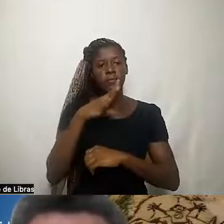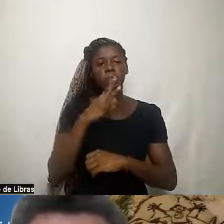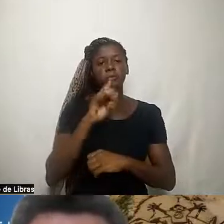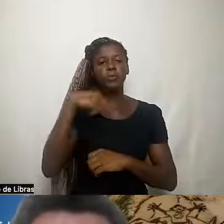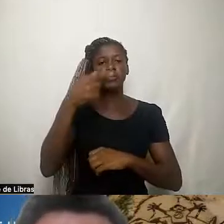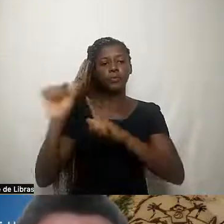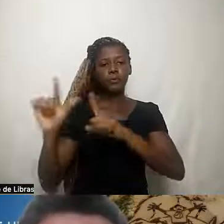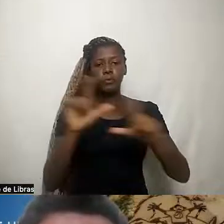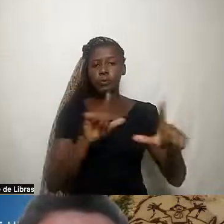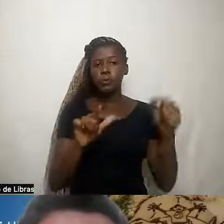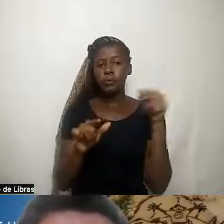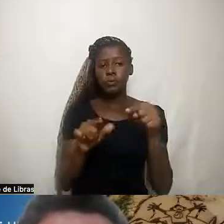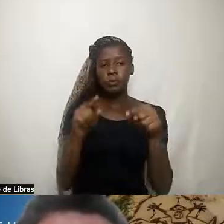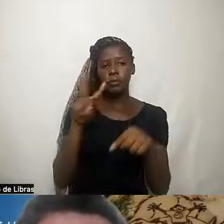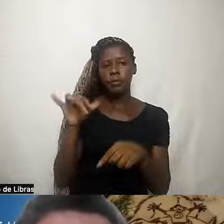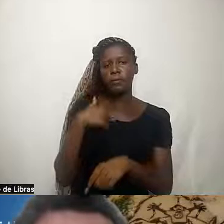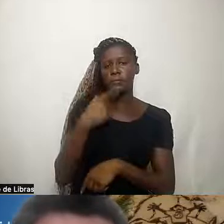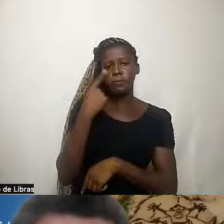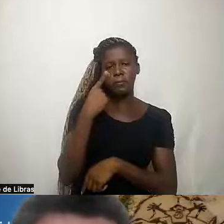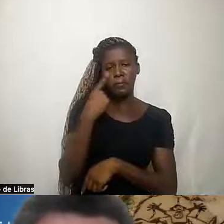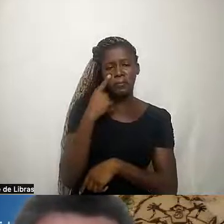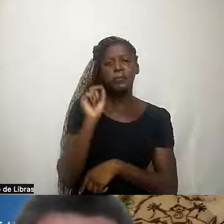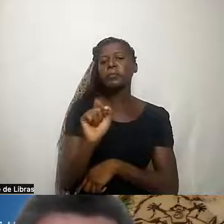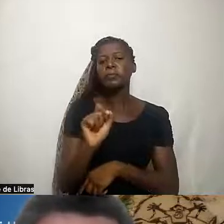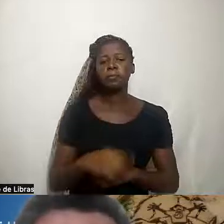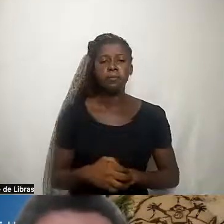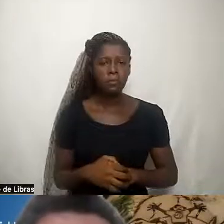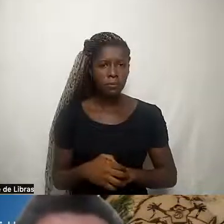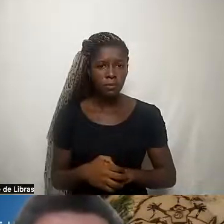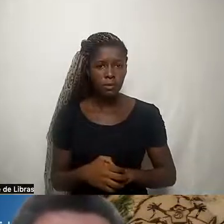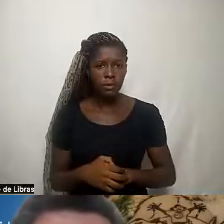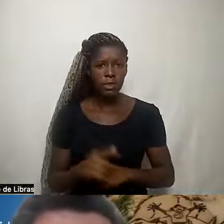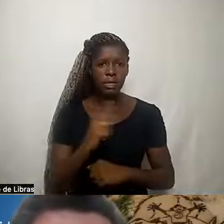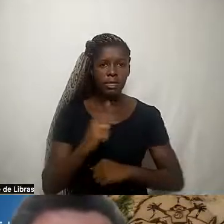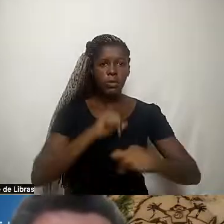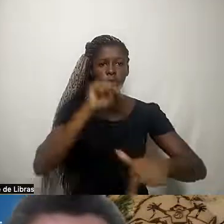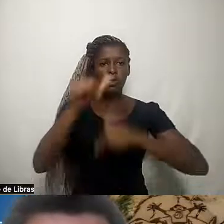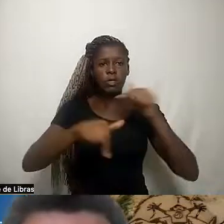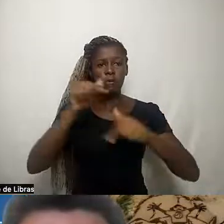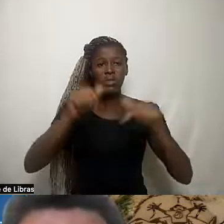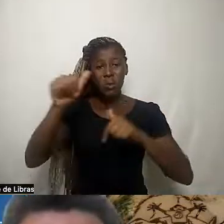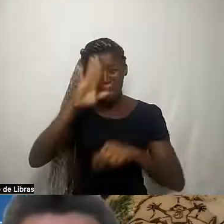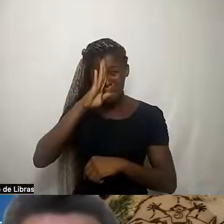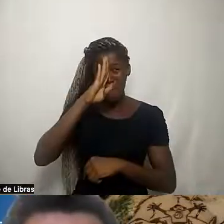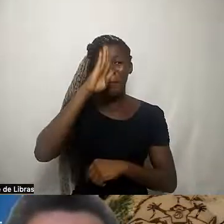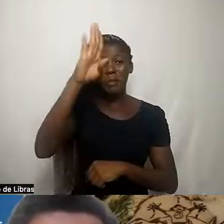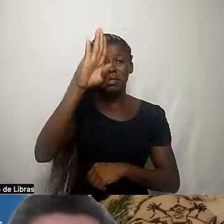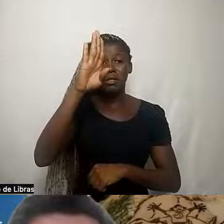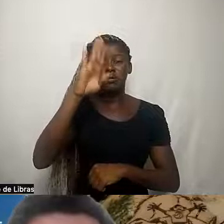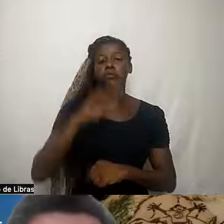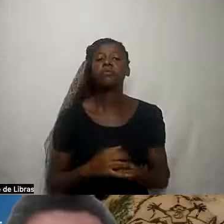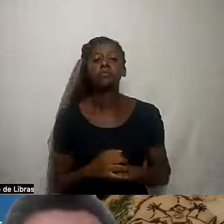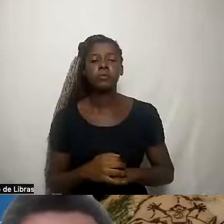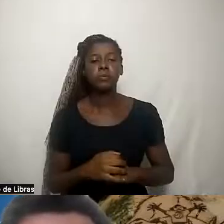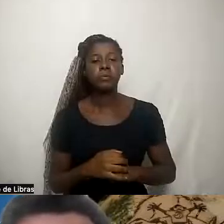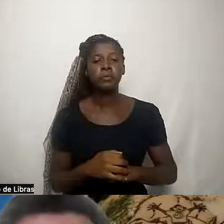because we need to have more known oceans. Now you see the 3 fronts of